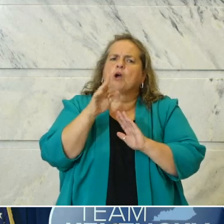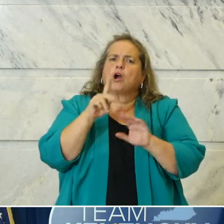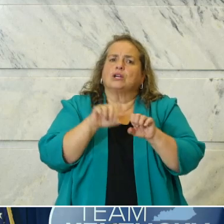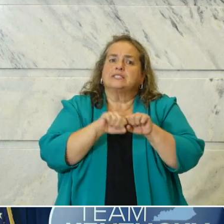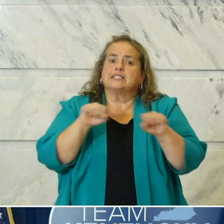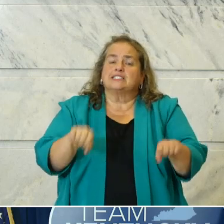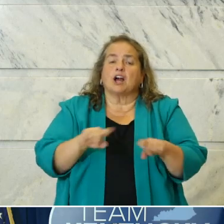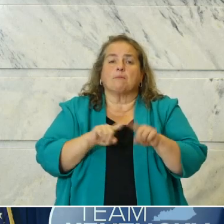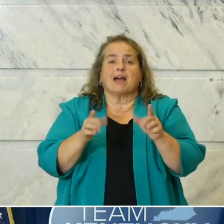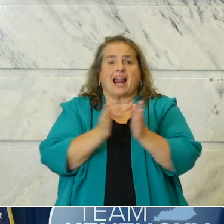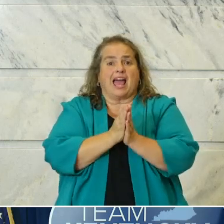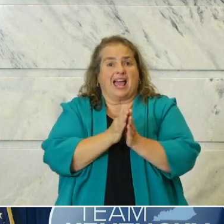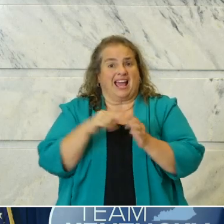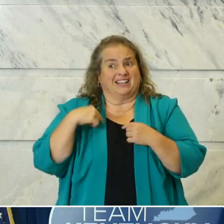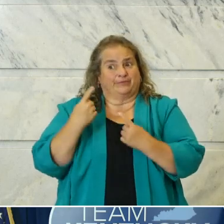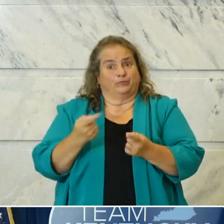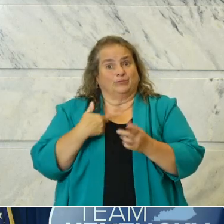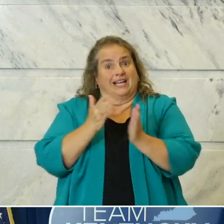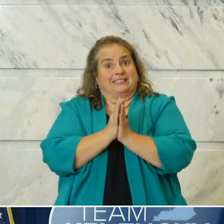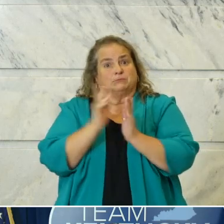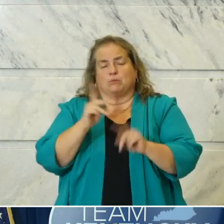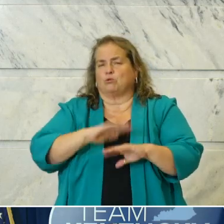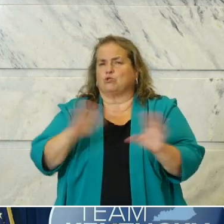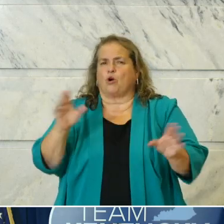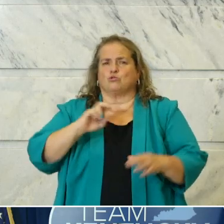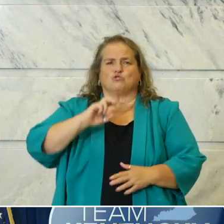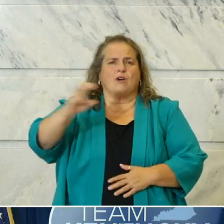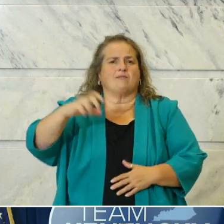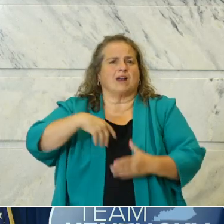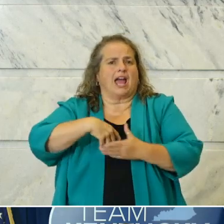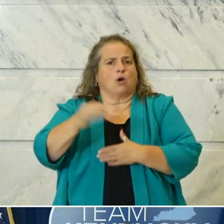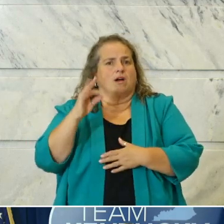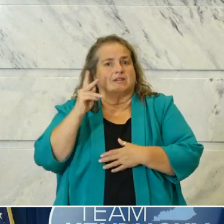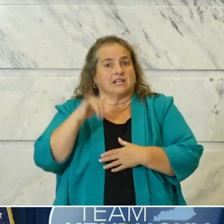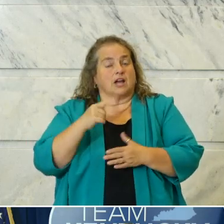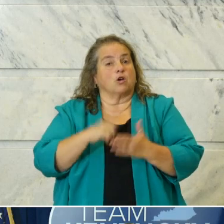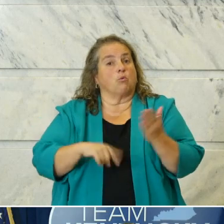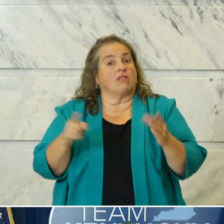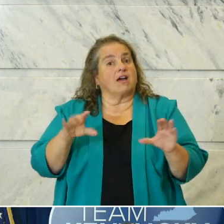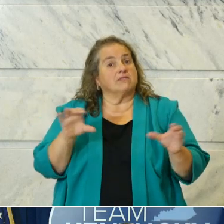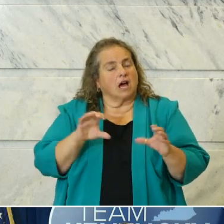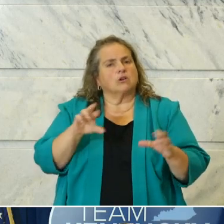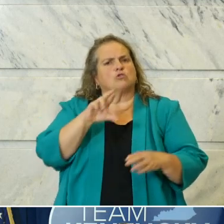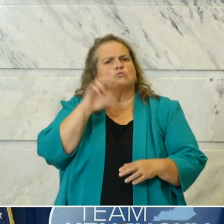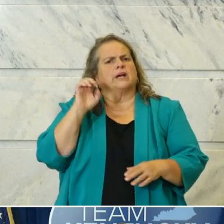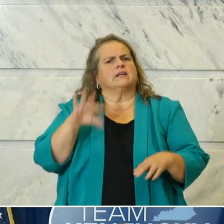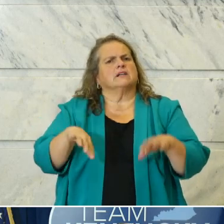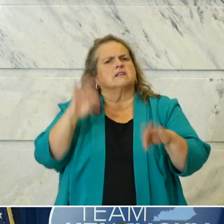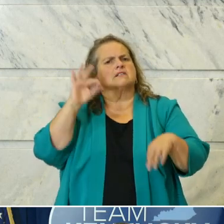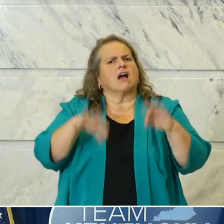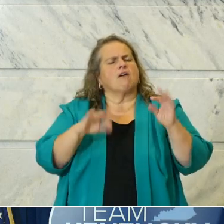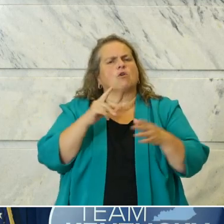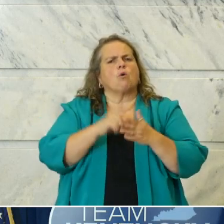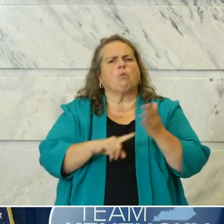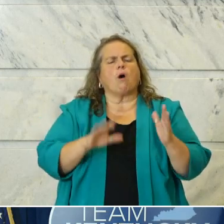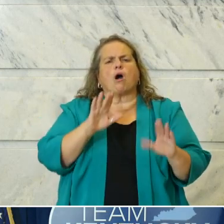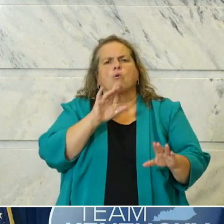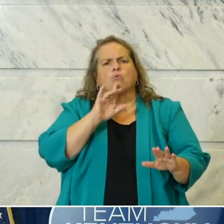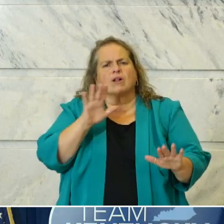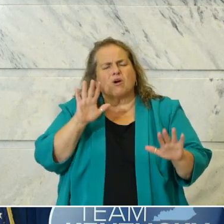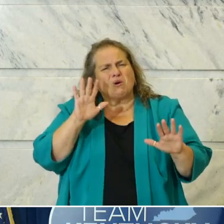people not to travel outside of Kentucky, what they've done is rediscover what true gems that we